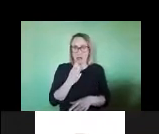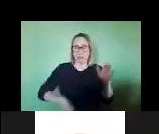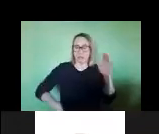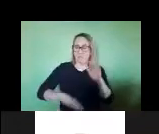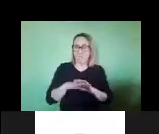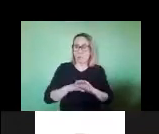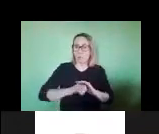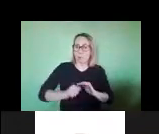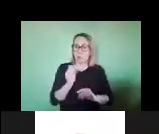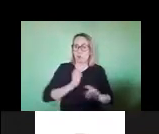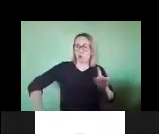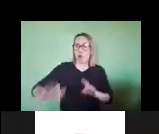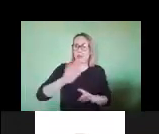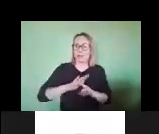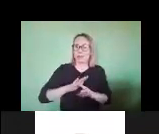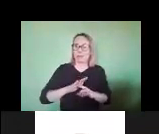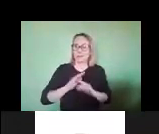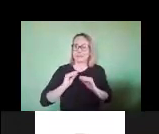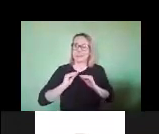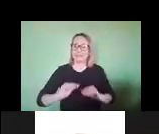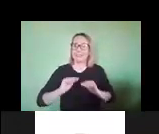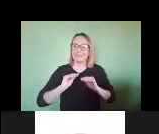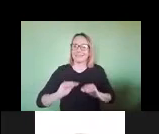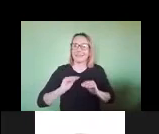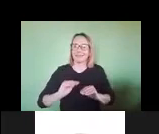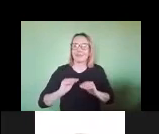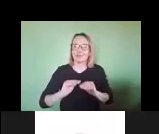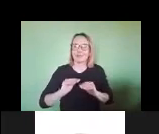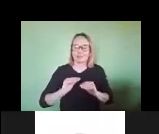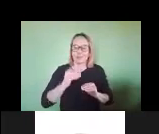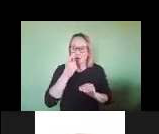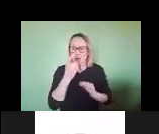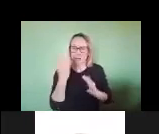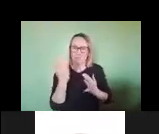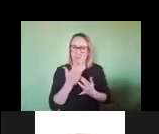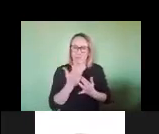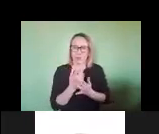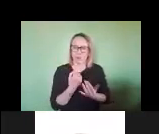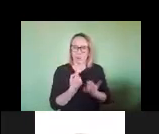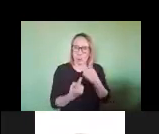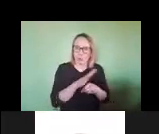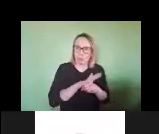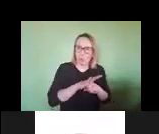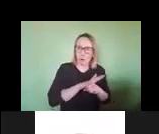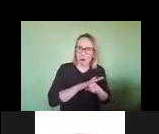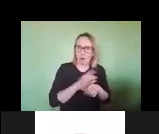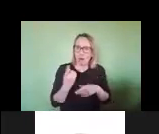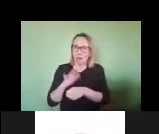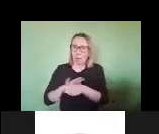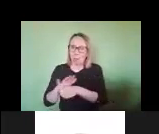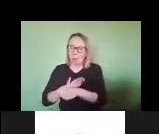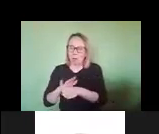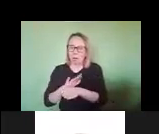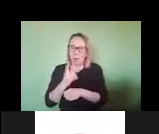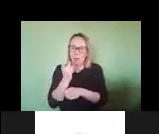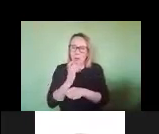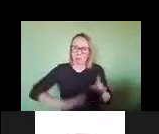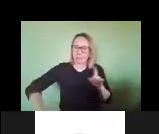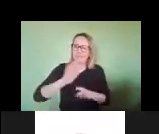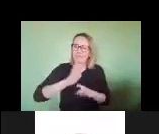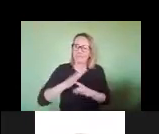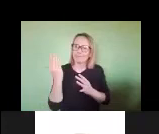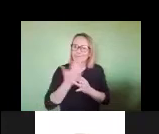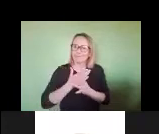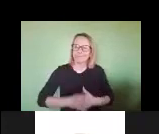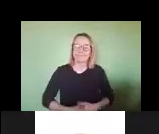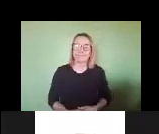Scotland. So everyone was able to attend these dance classes rather than just people in one particular place that I went to.